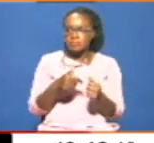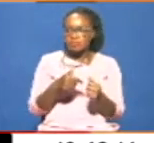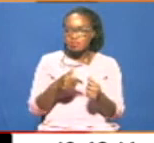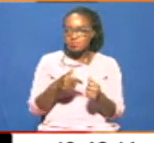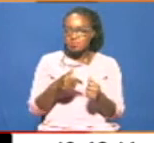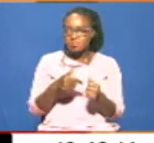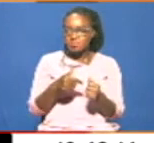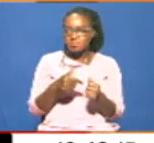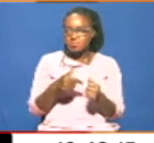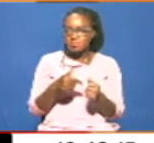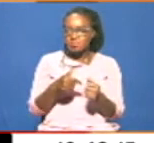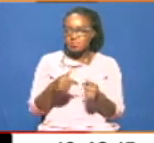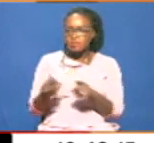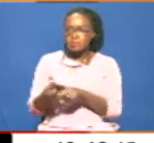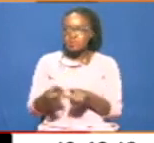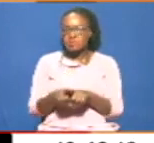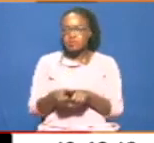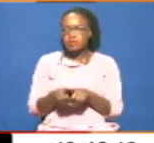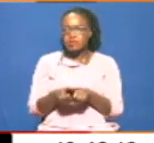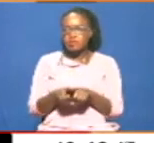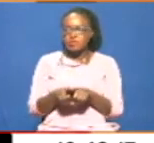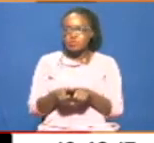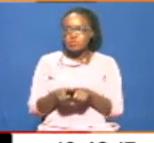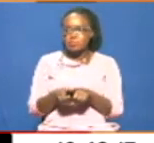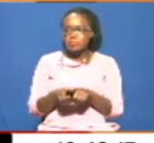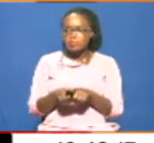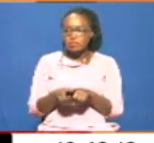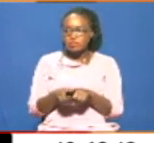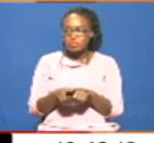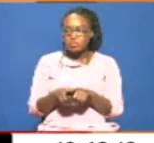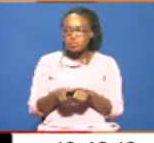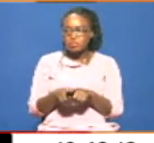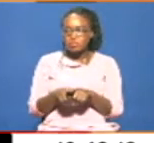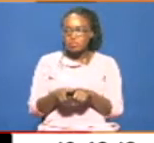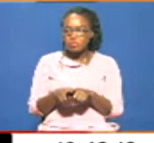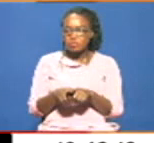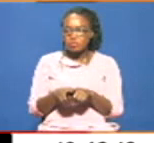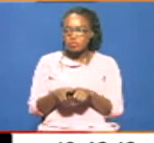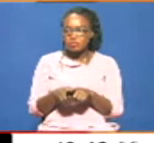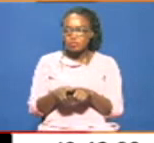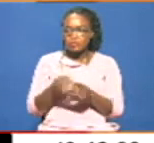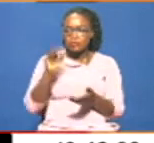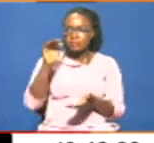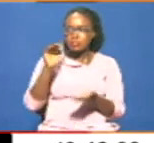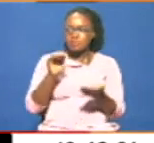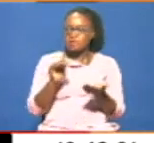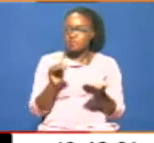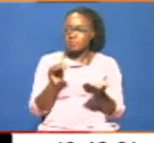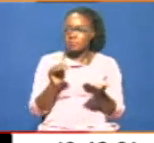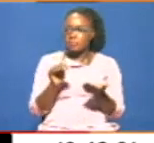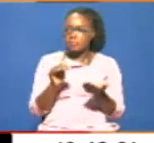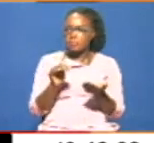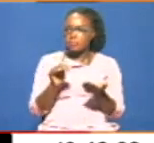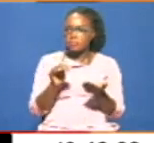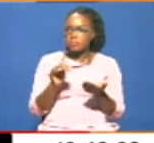in that also. And again, now for our universe, when you reduce if you cut the amount of